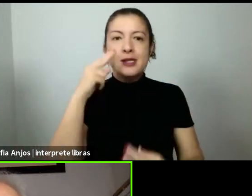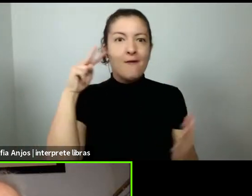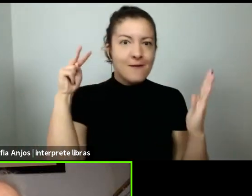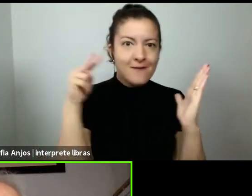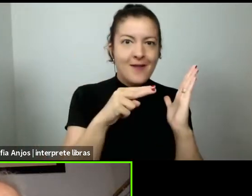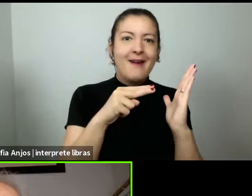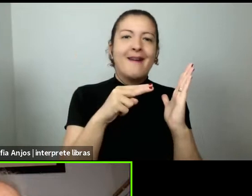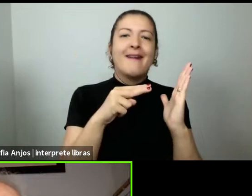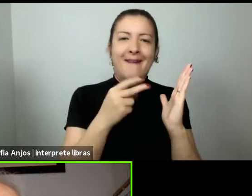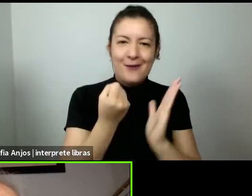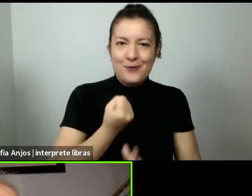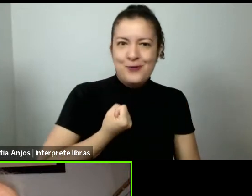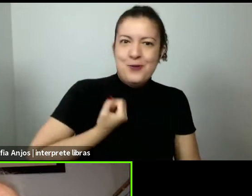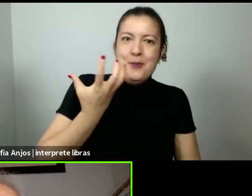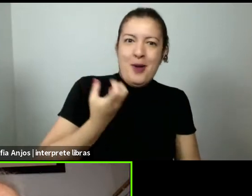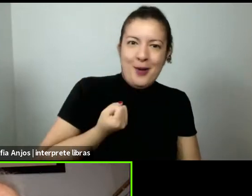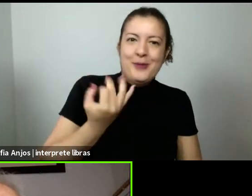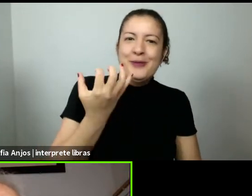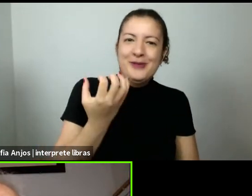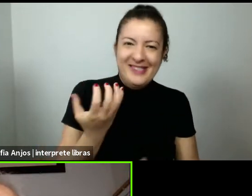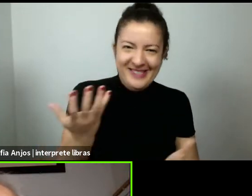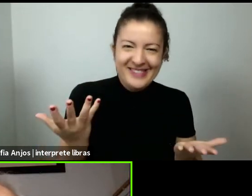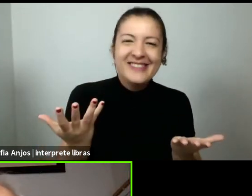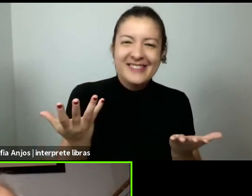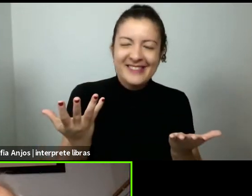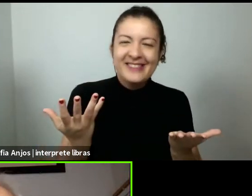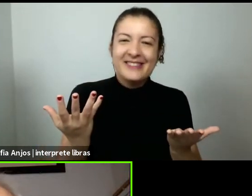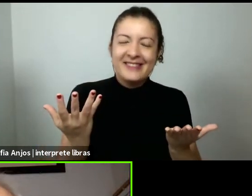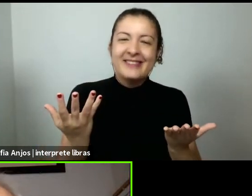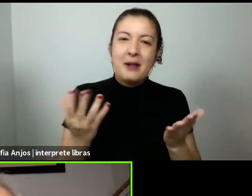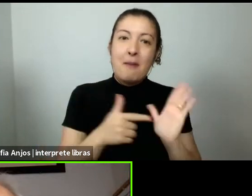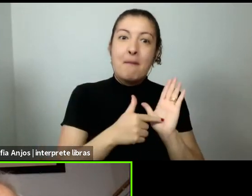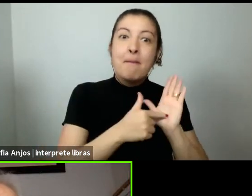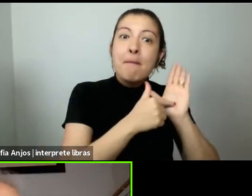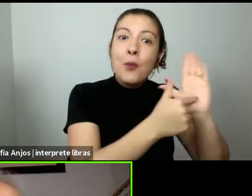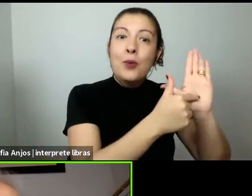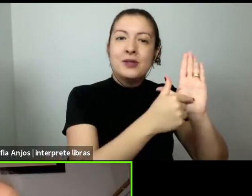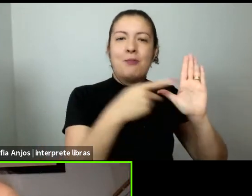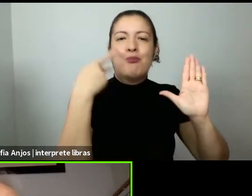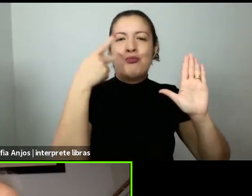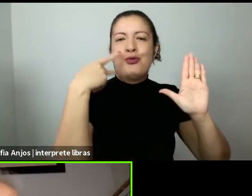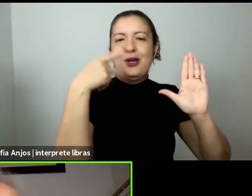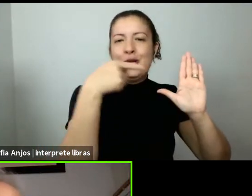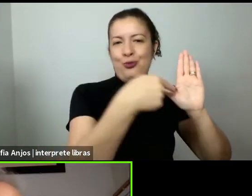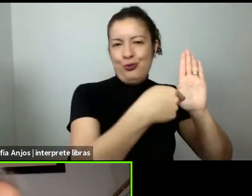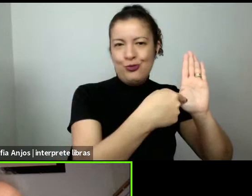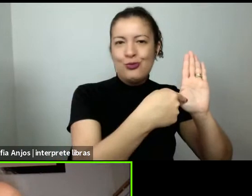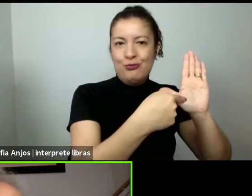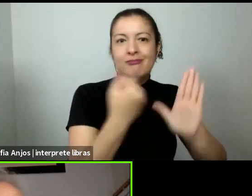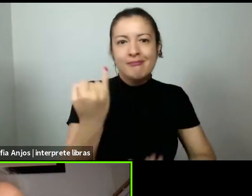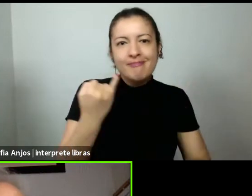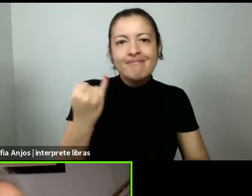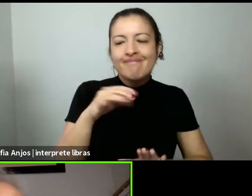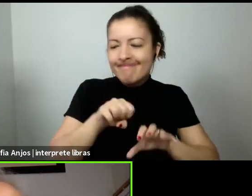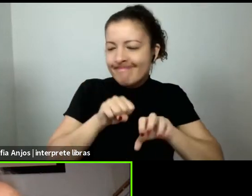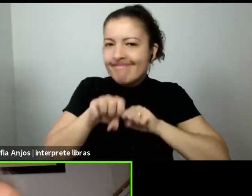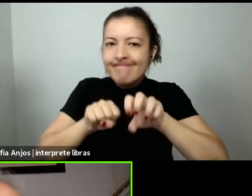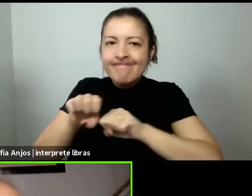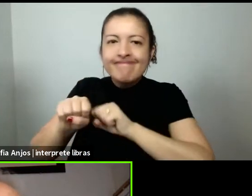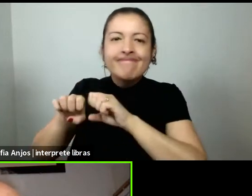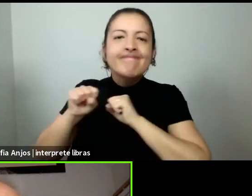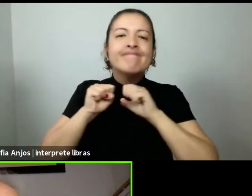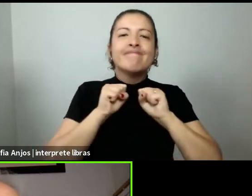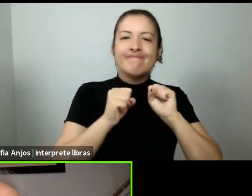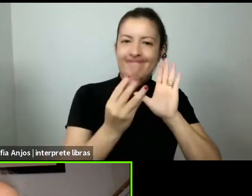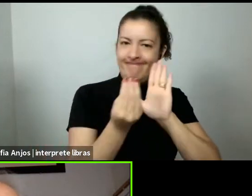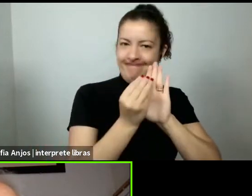actual numbers to take to the politicians and the powers that be. So that's one way. But you know,